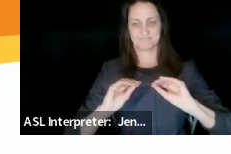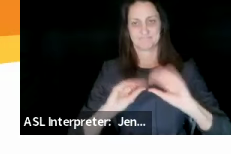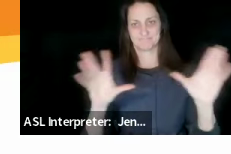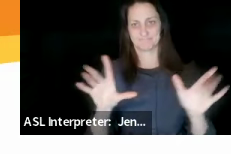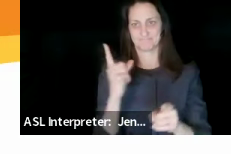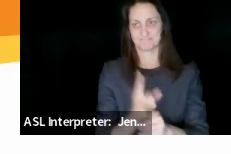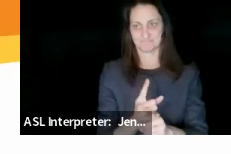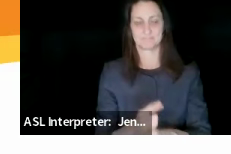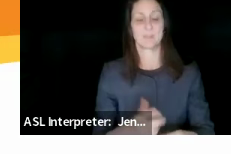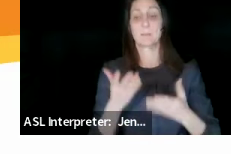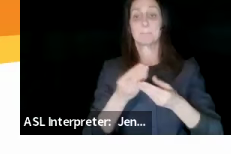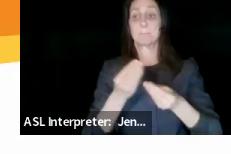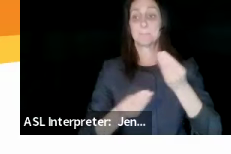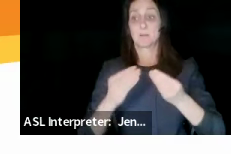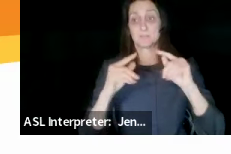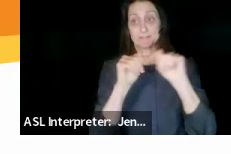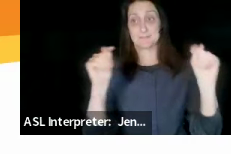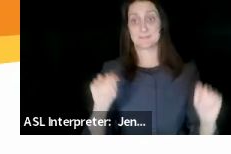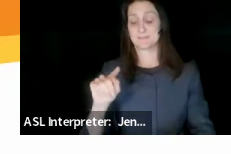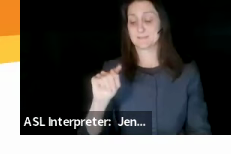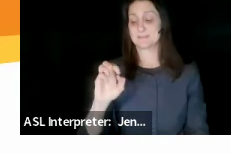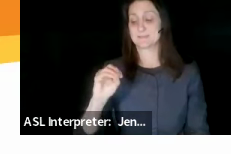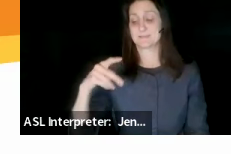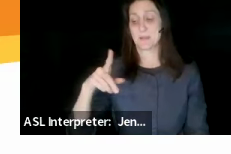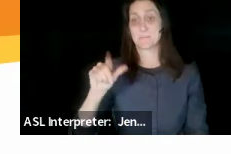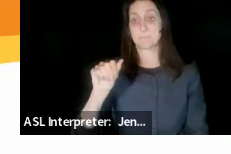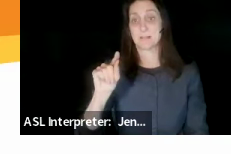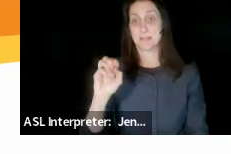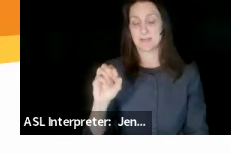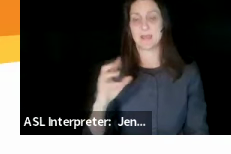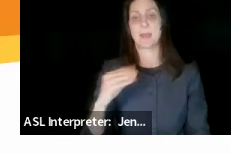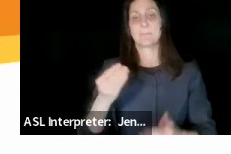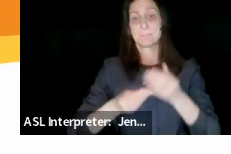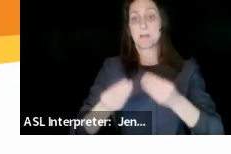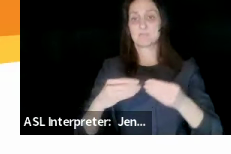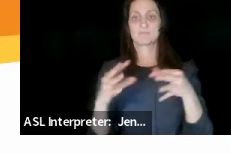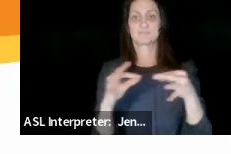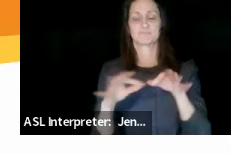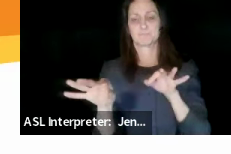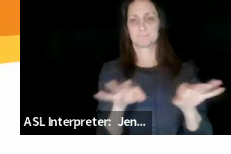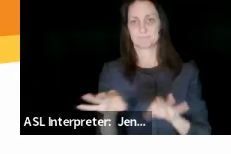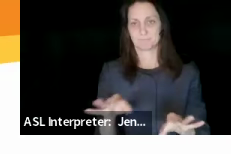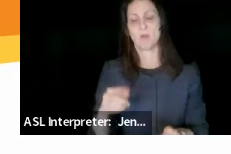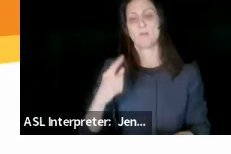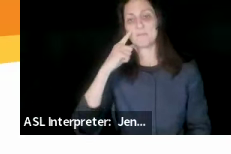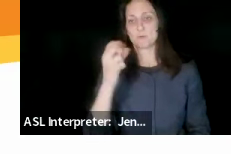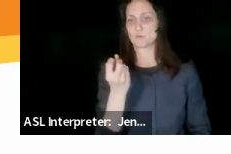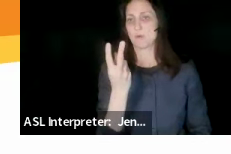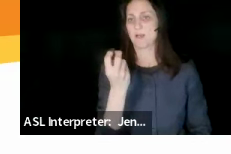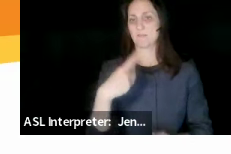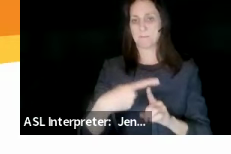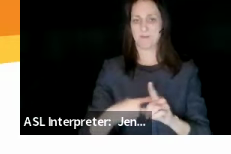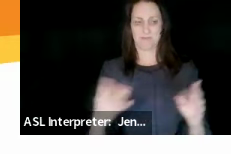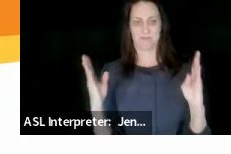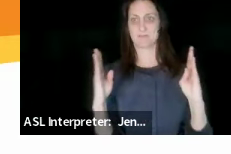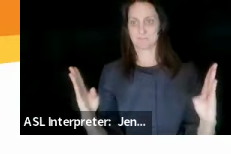budget template and the narrative should be completed for a 12-month project timeline in mind. Use the Excel file with